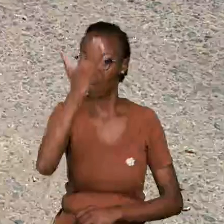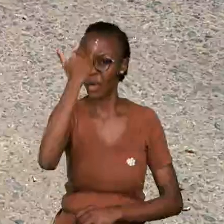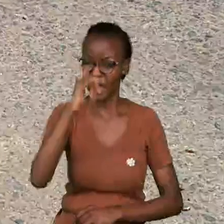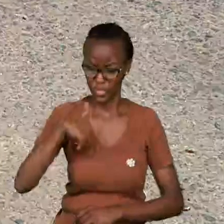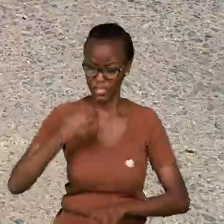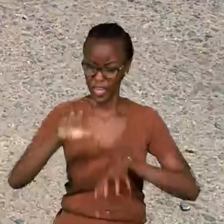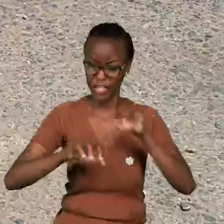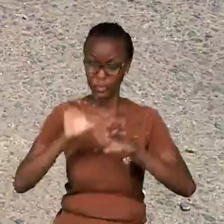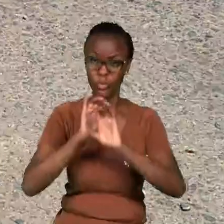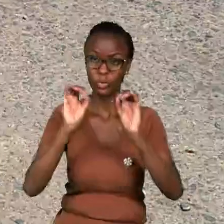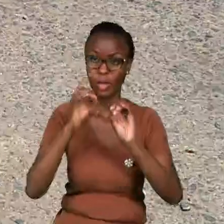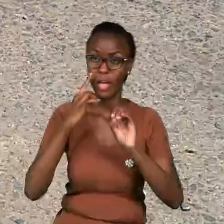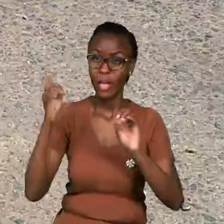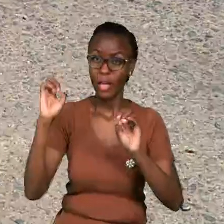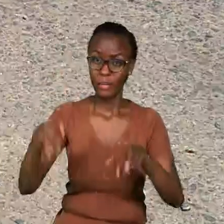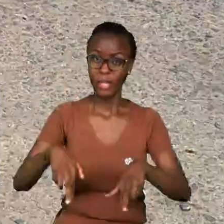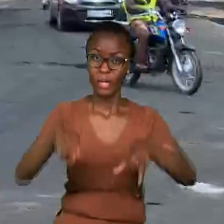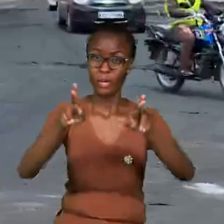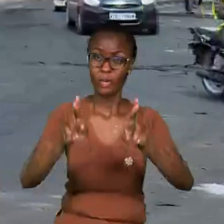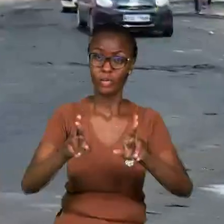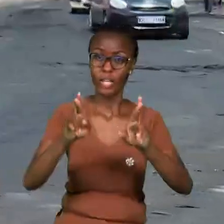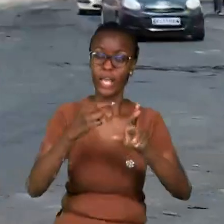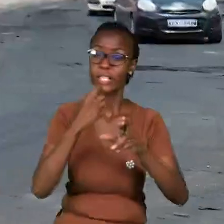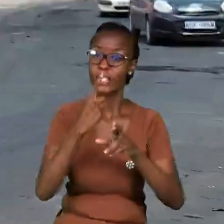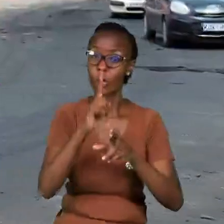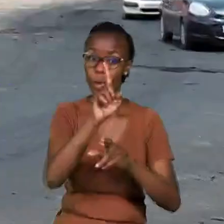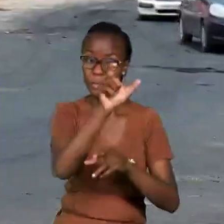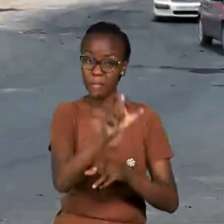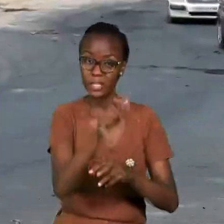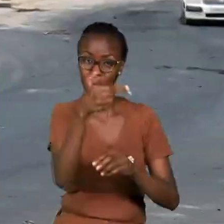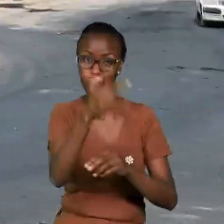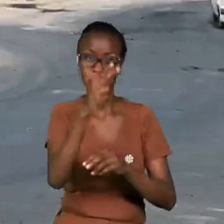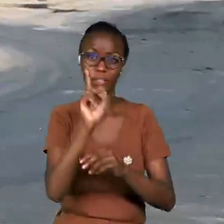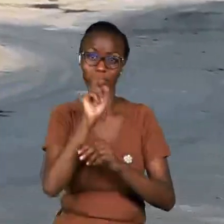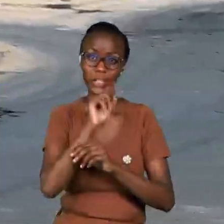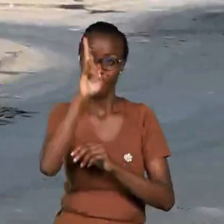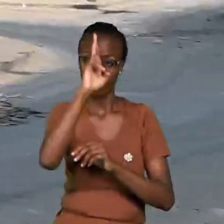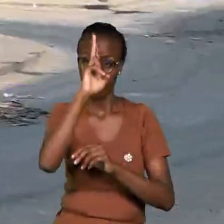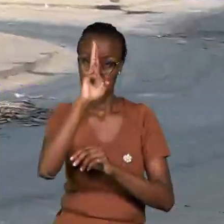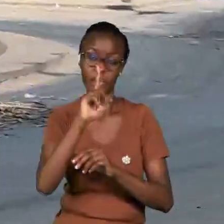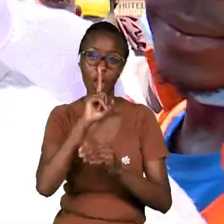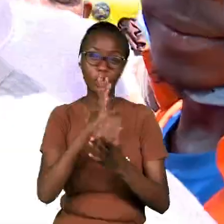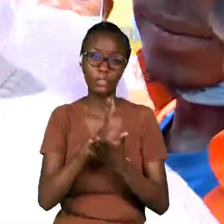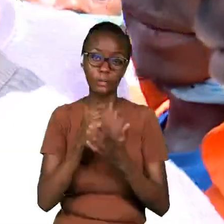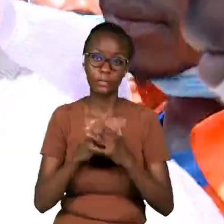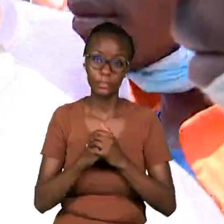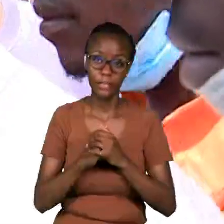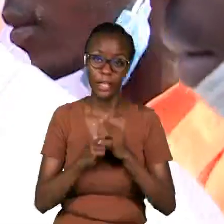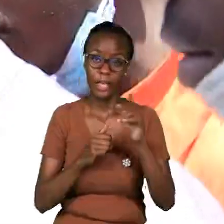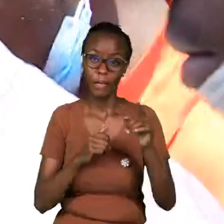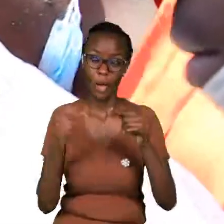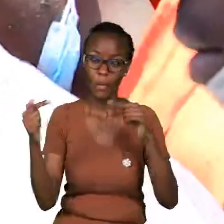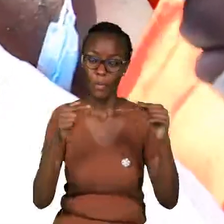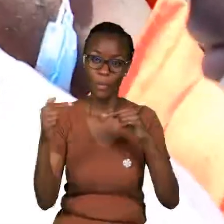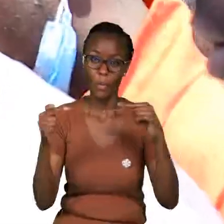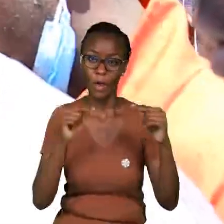This spot on the road marking where allegedly one man was shot down by the police during the protest.